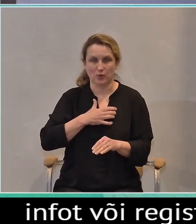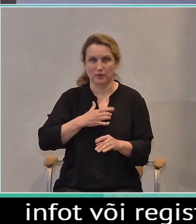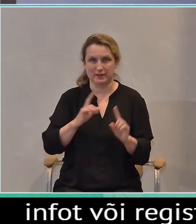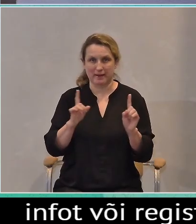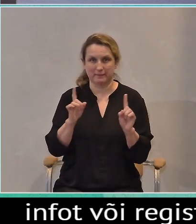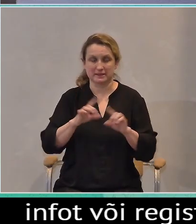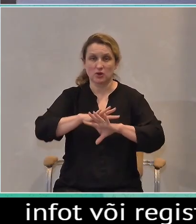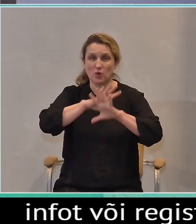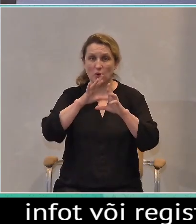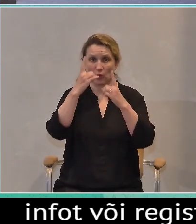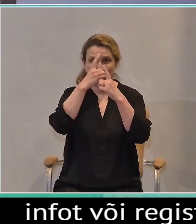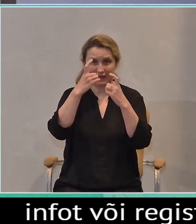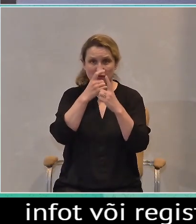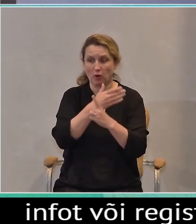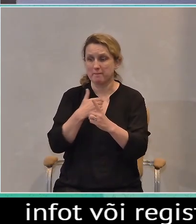referrals.